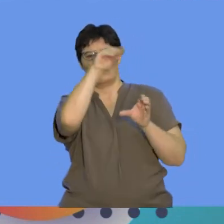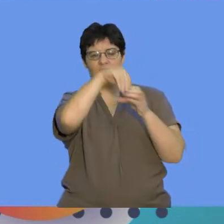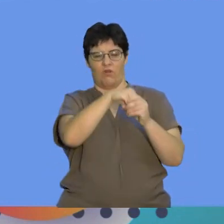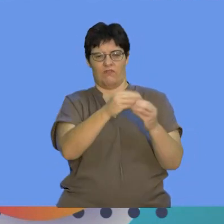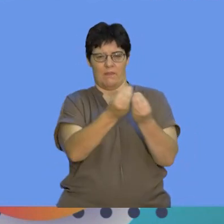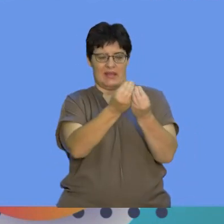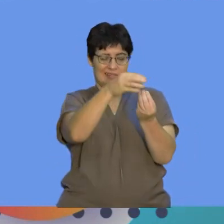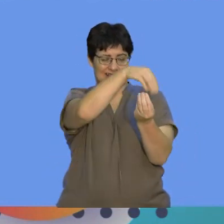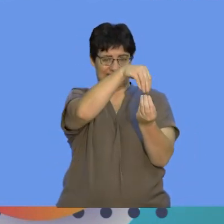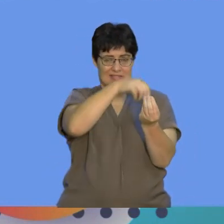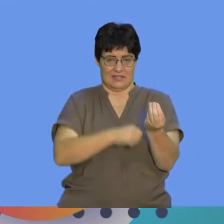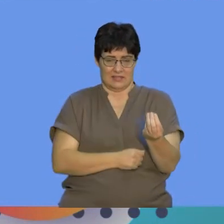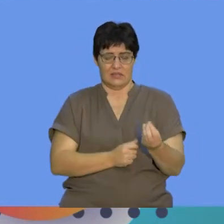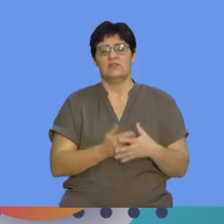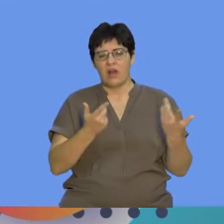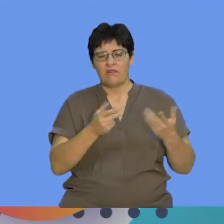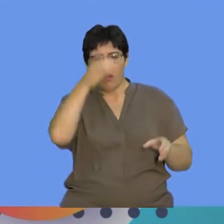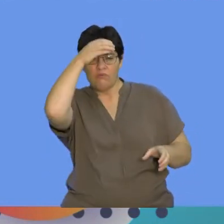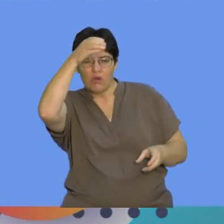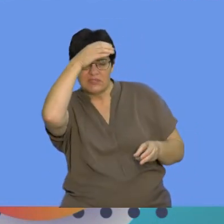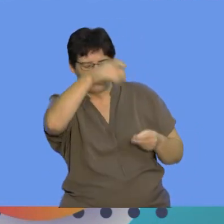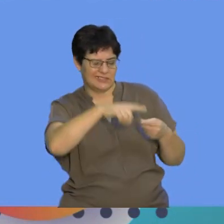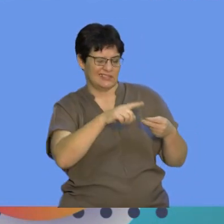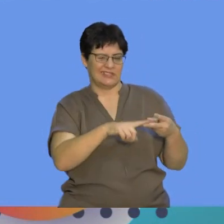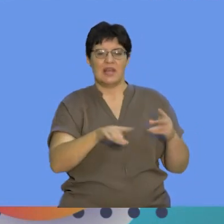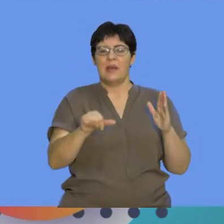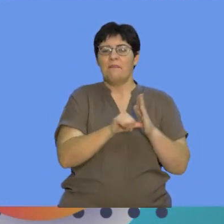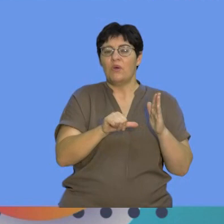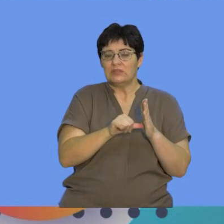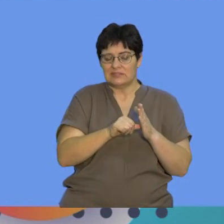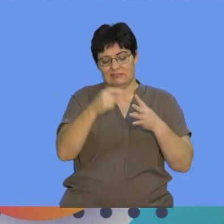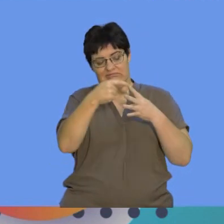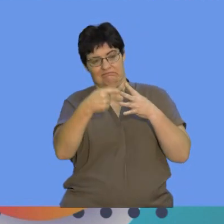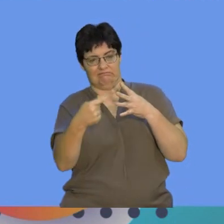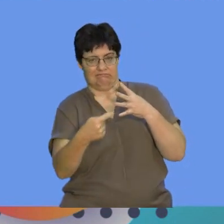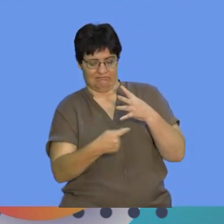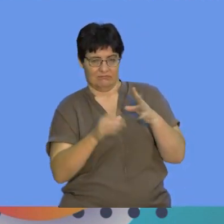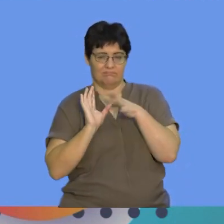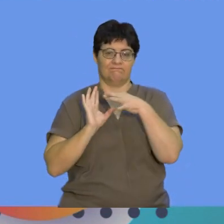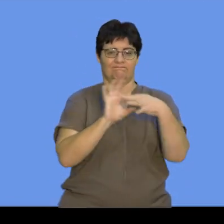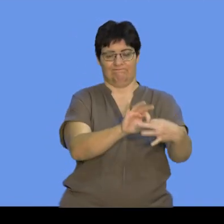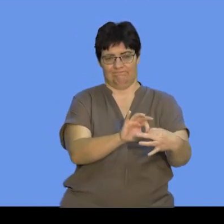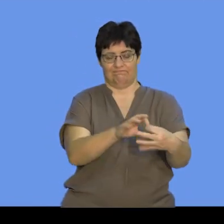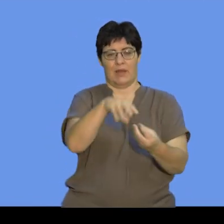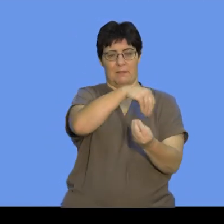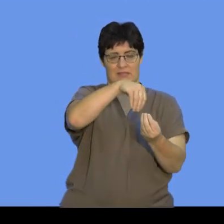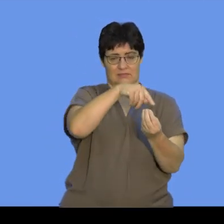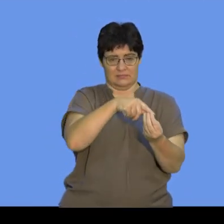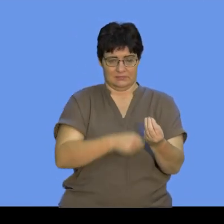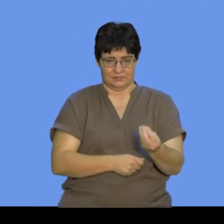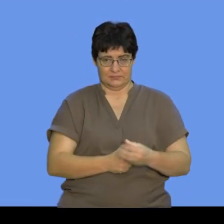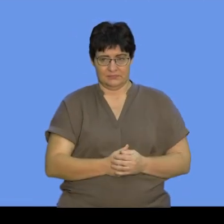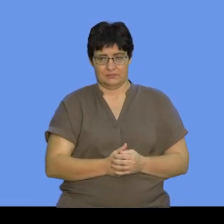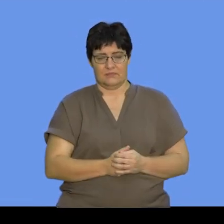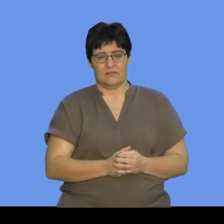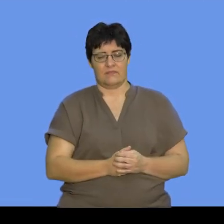of the concept map, or some of the very important aspects that relate to matter. Right.